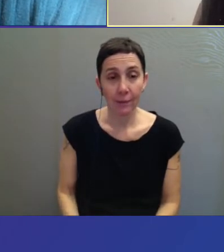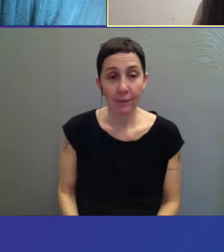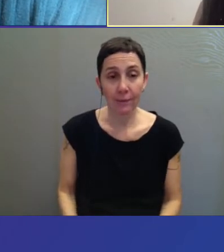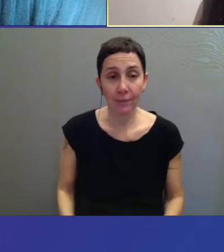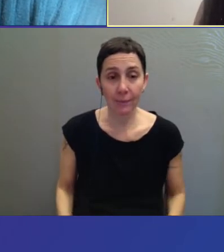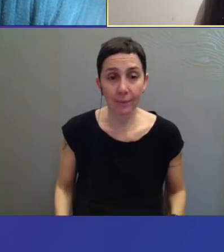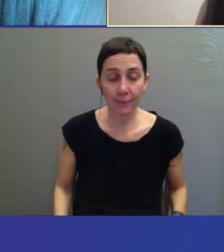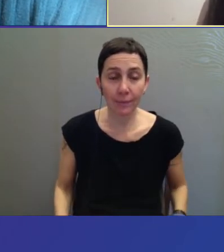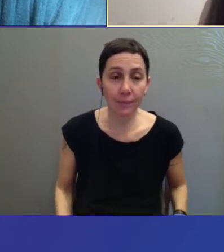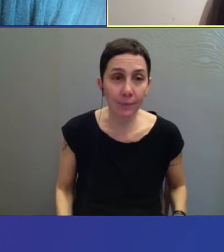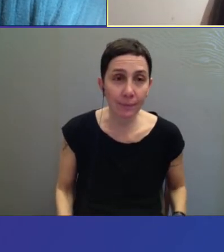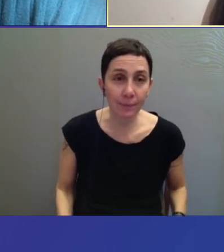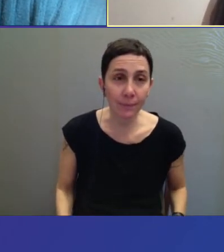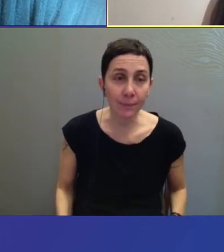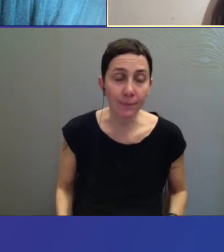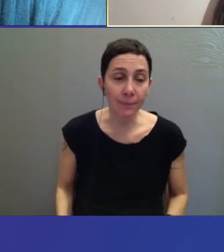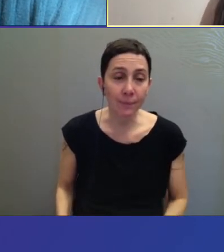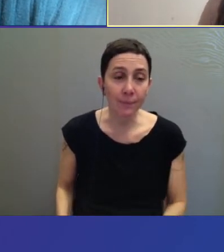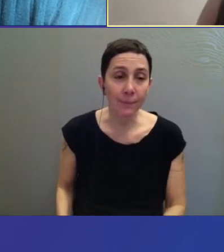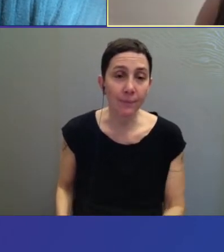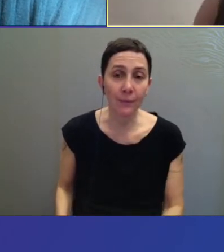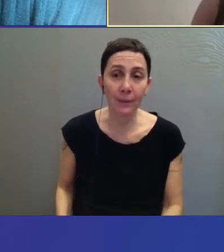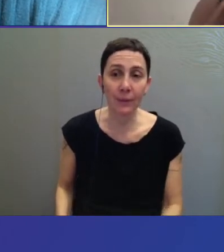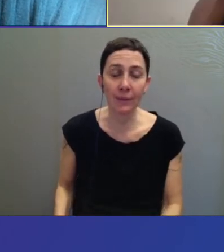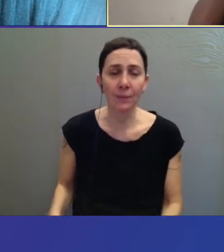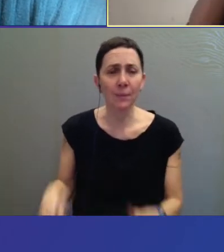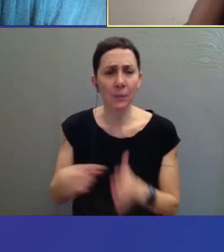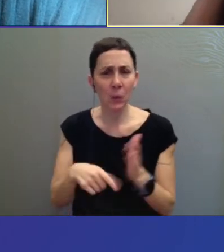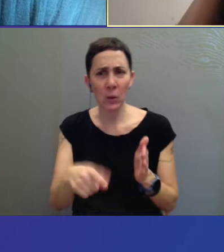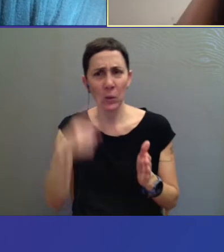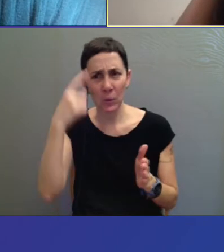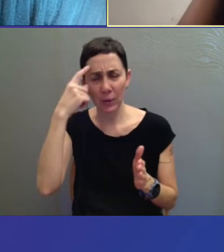internet out. What do you think?